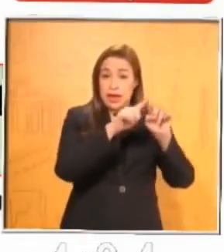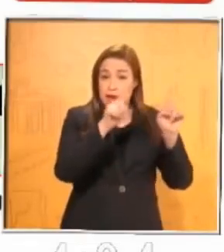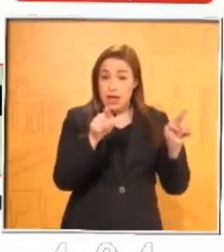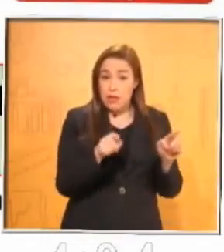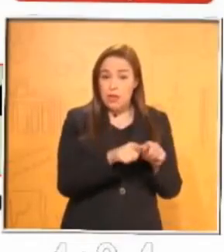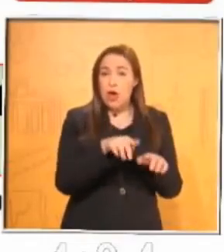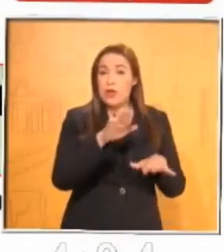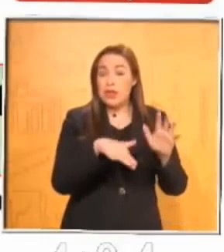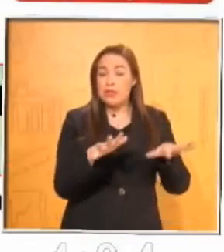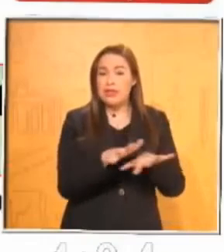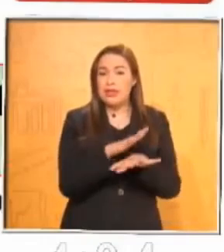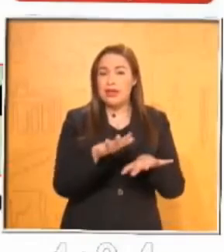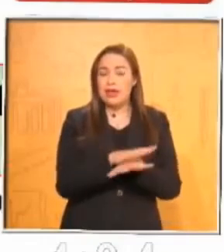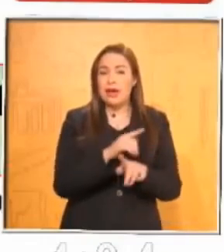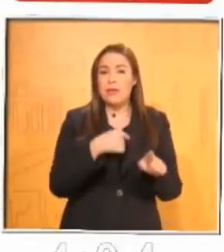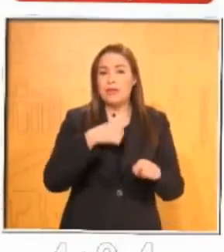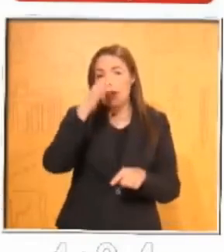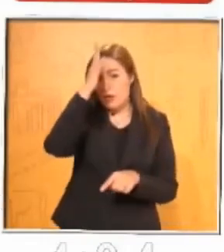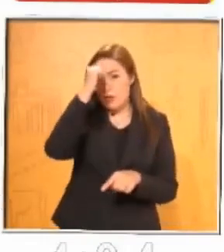zigzag shape.